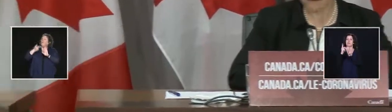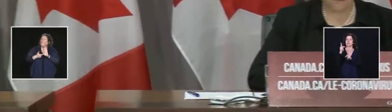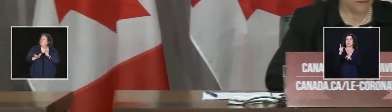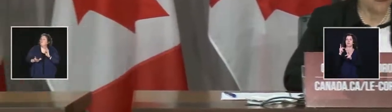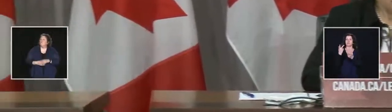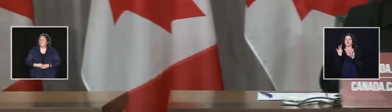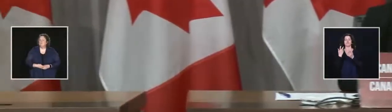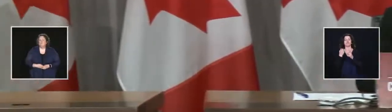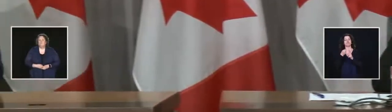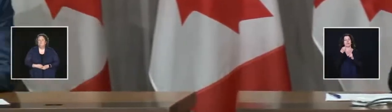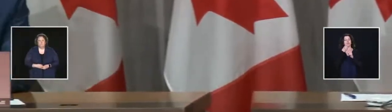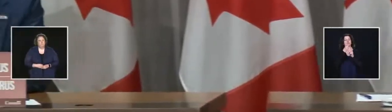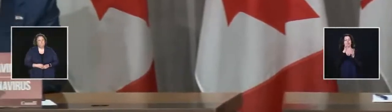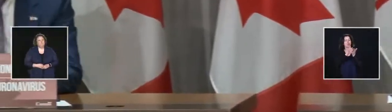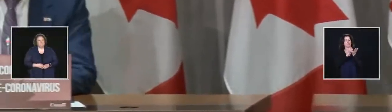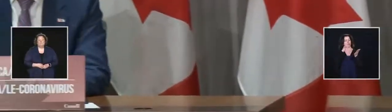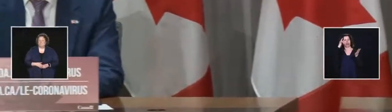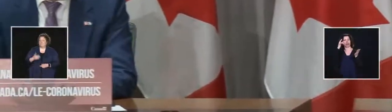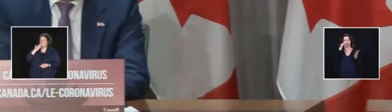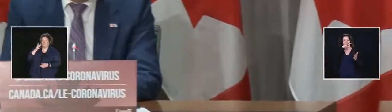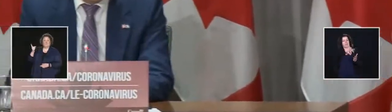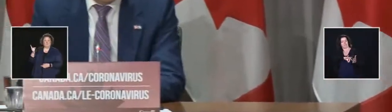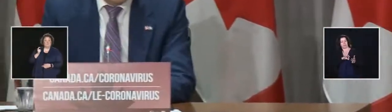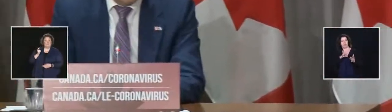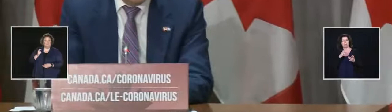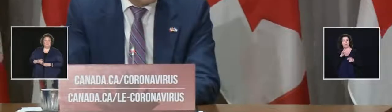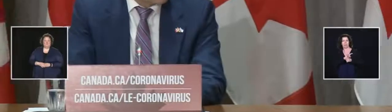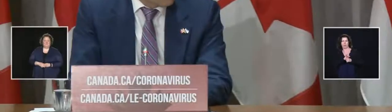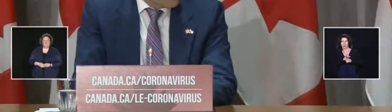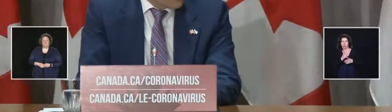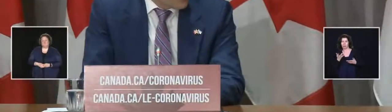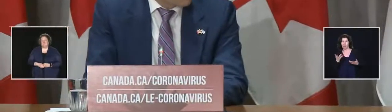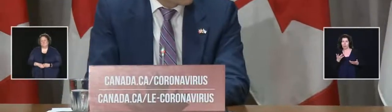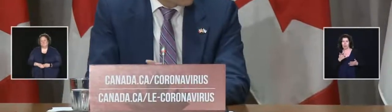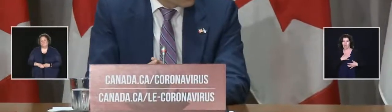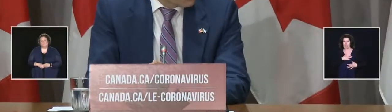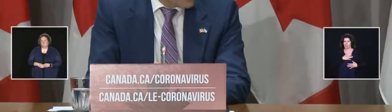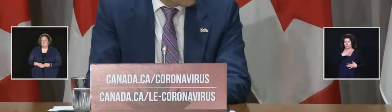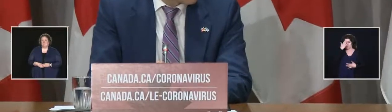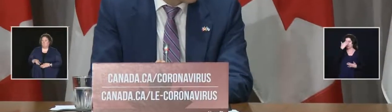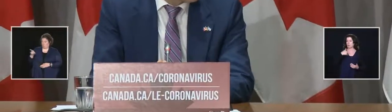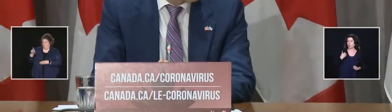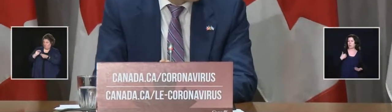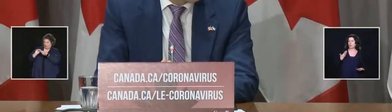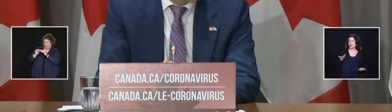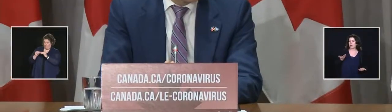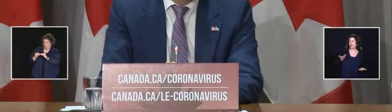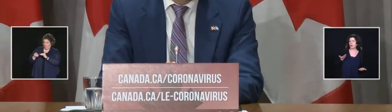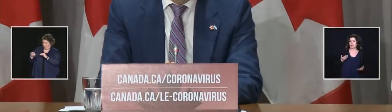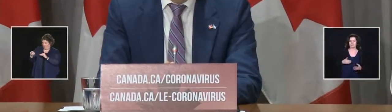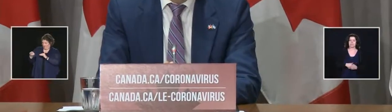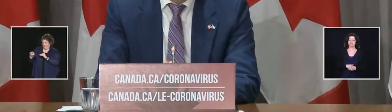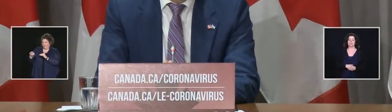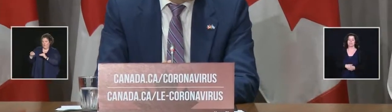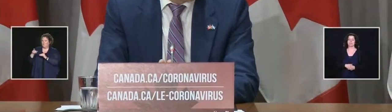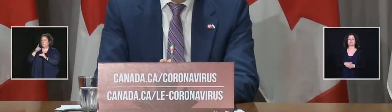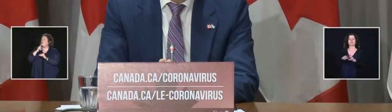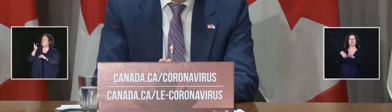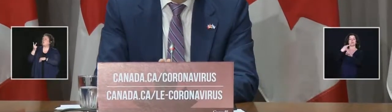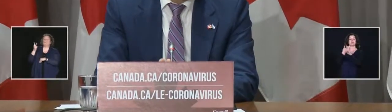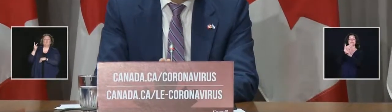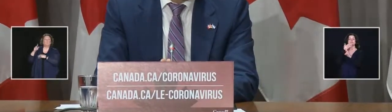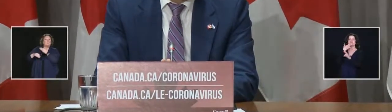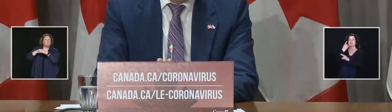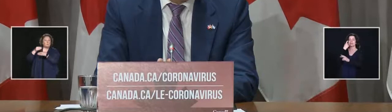Well, thank you for the question. The numbers that you quote are numbers of two types. For the first type is